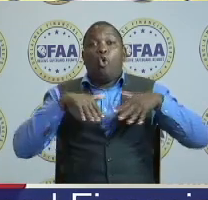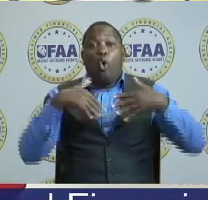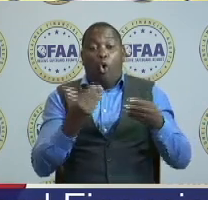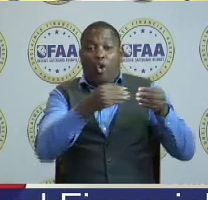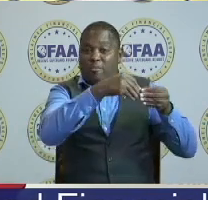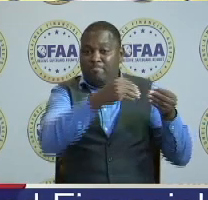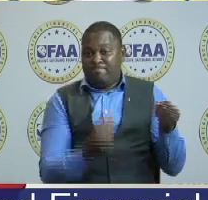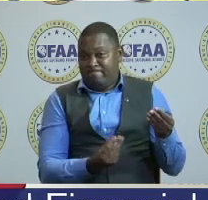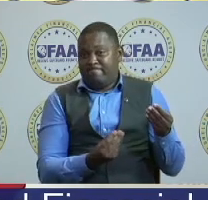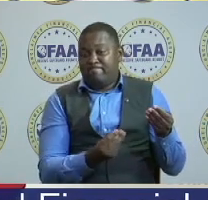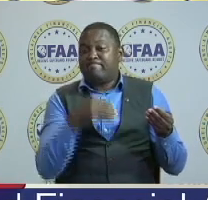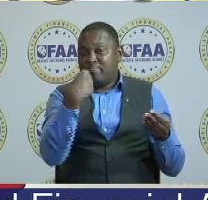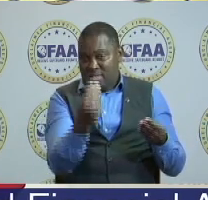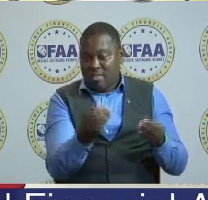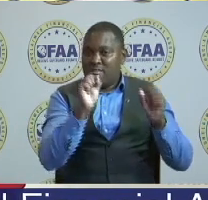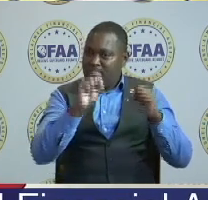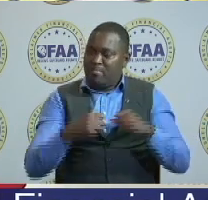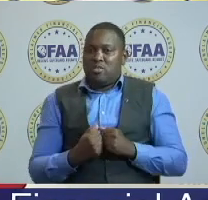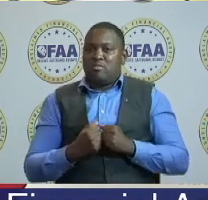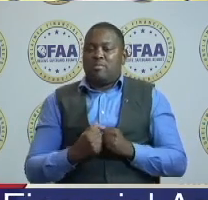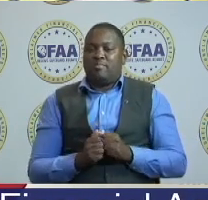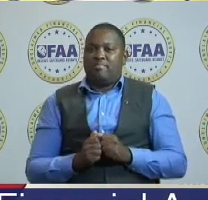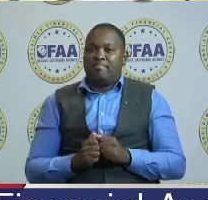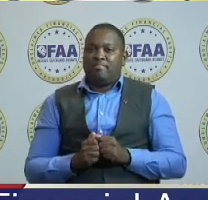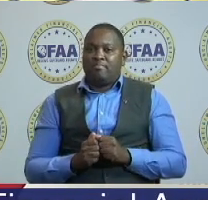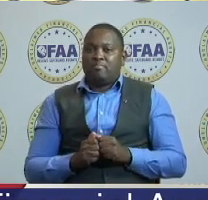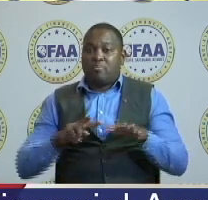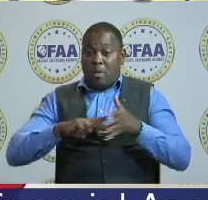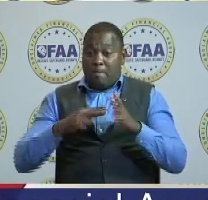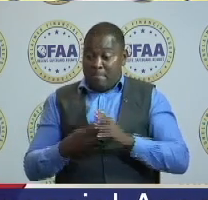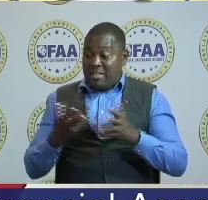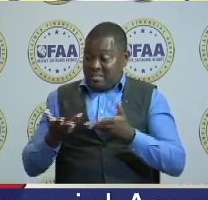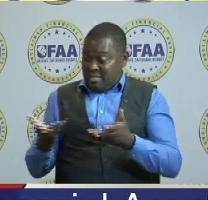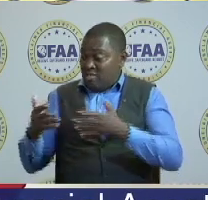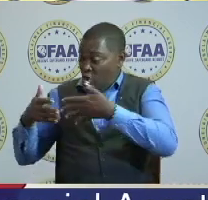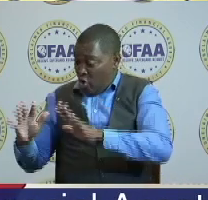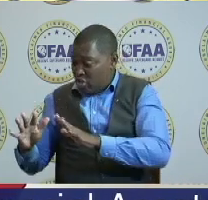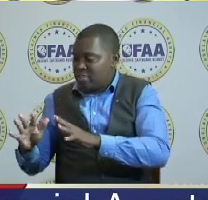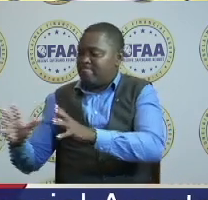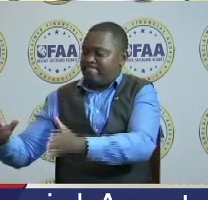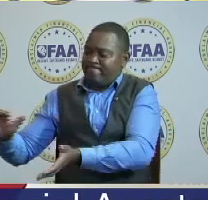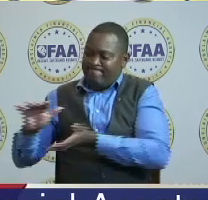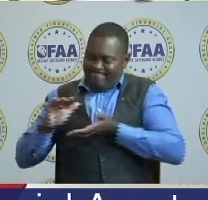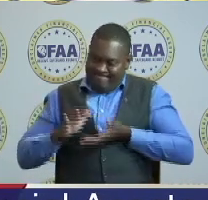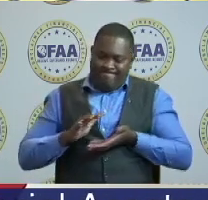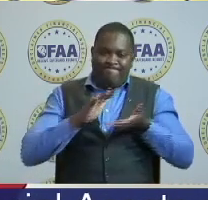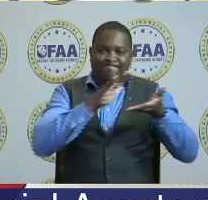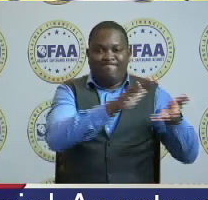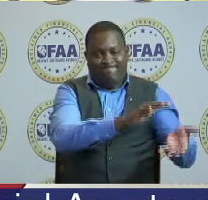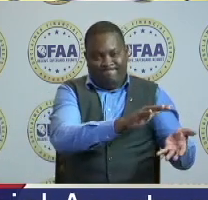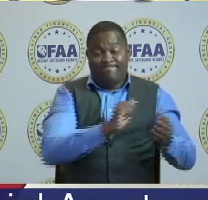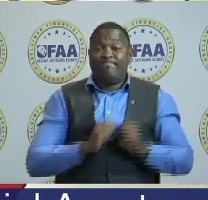check. That's how the authority is able to reunite the assets. And apart from that, the authority has done a lot